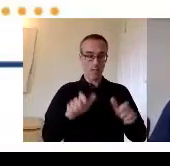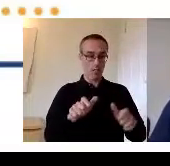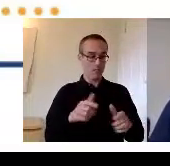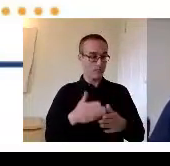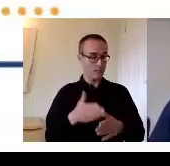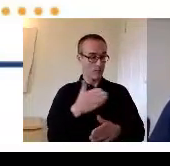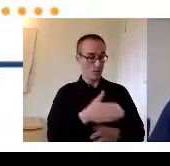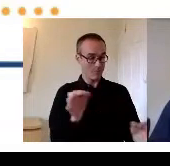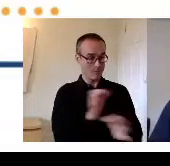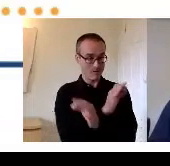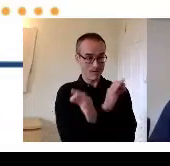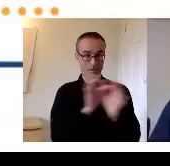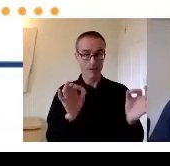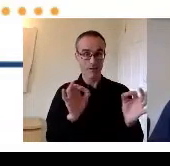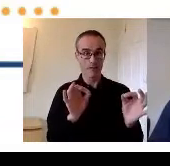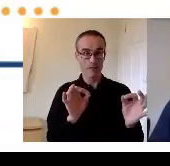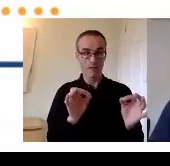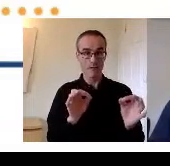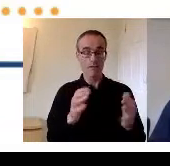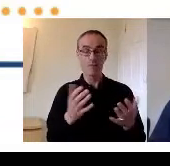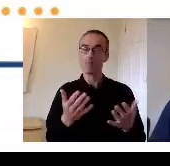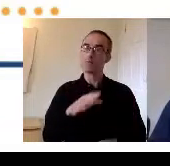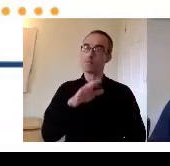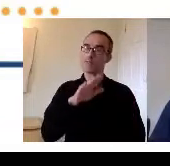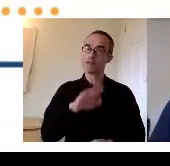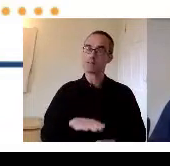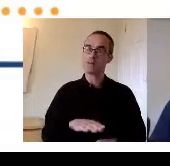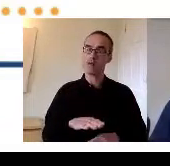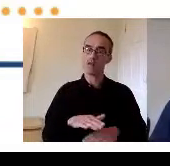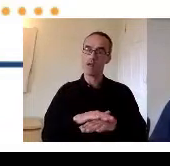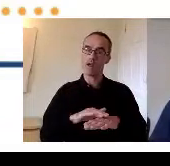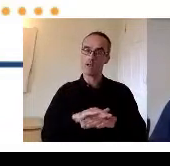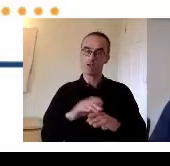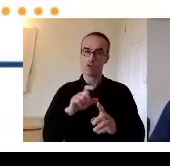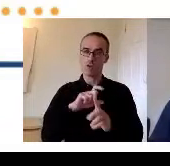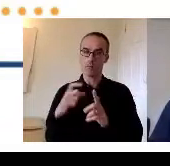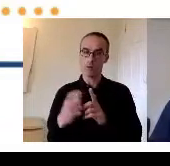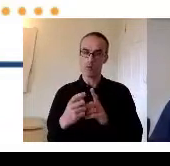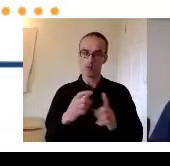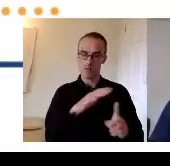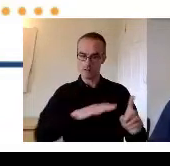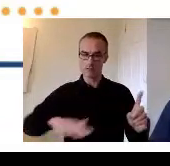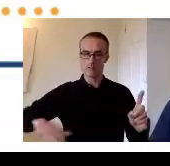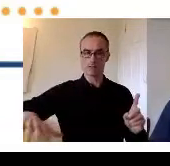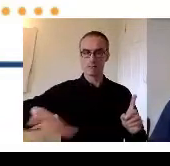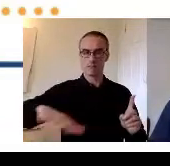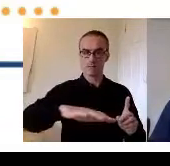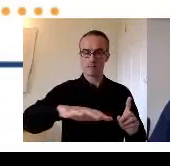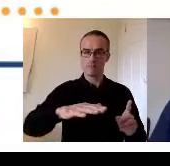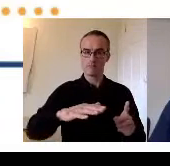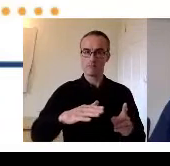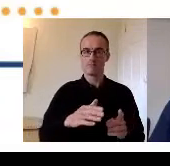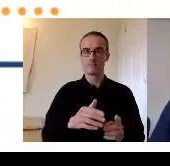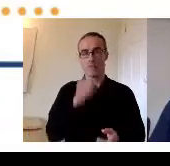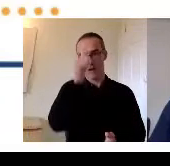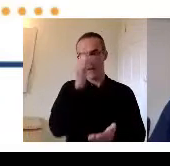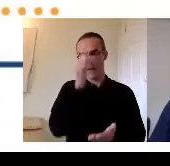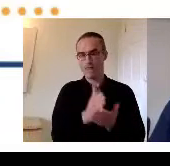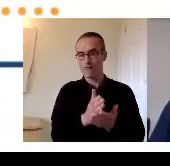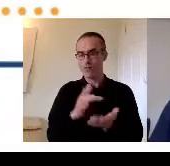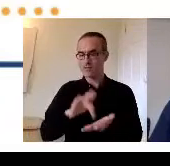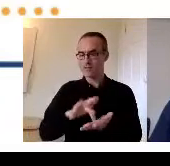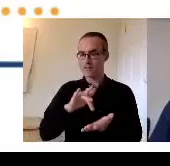a large South Asian community, a number of faith centers dotted around, and it was about how can a